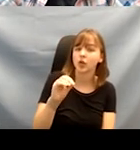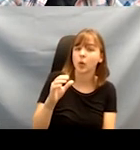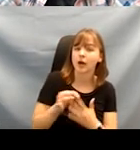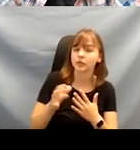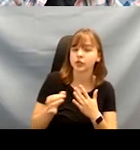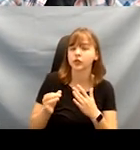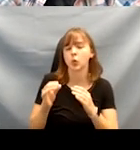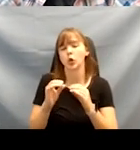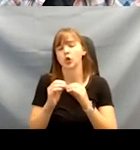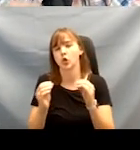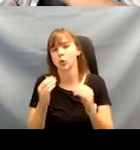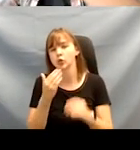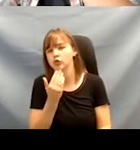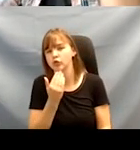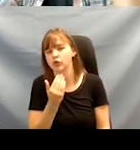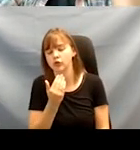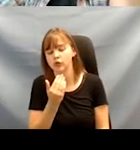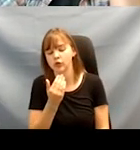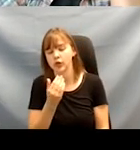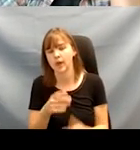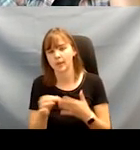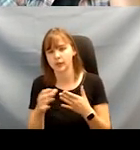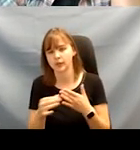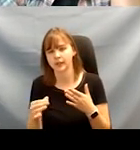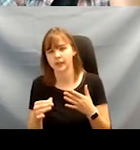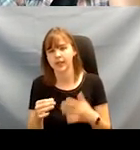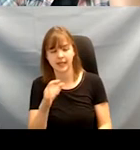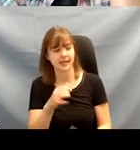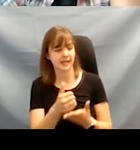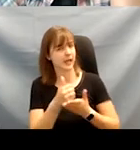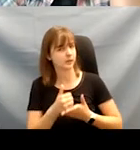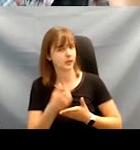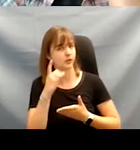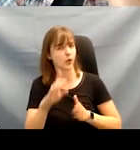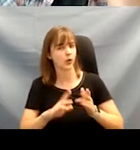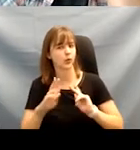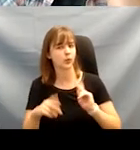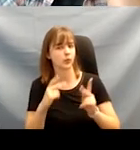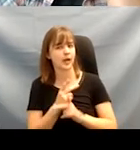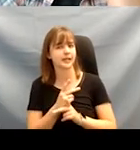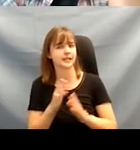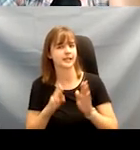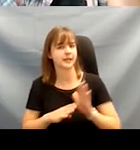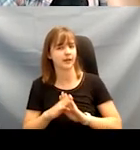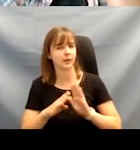options? And we use these questions to help with product development for future